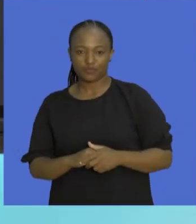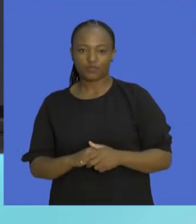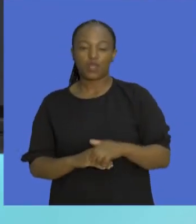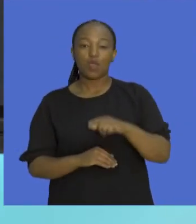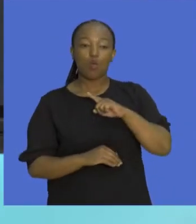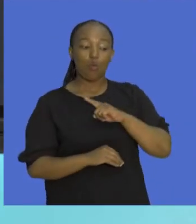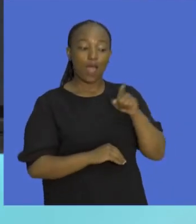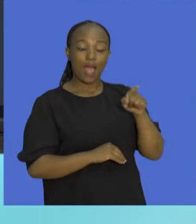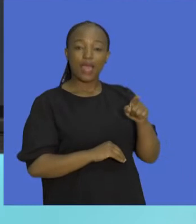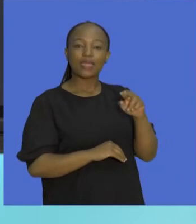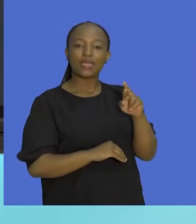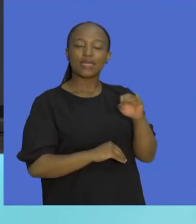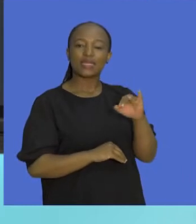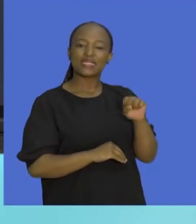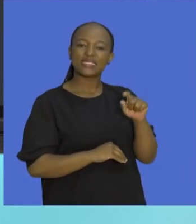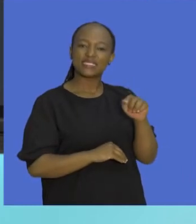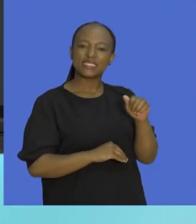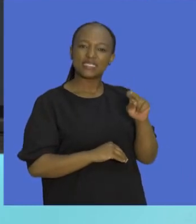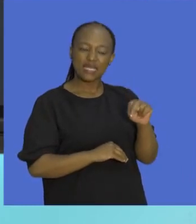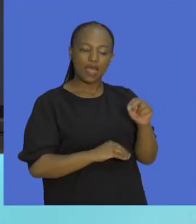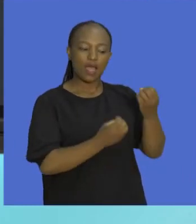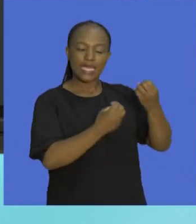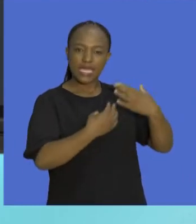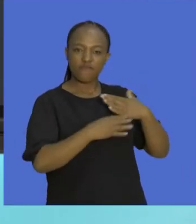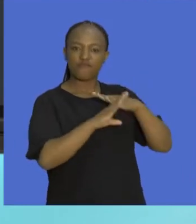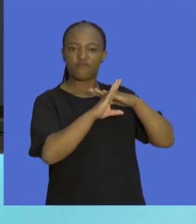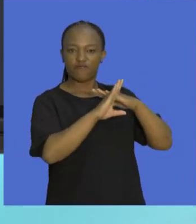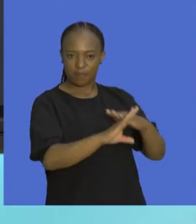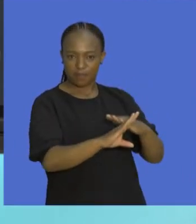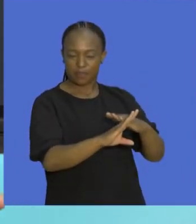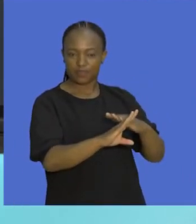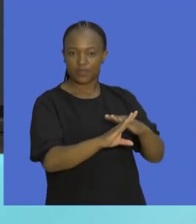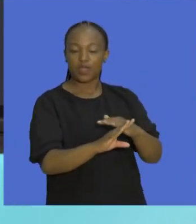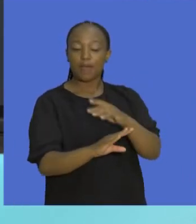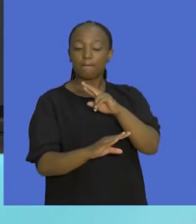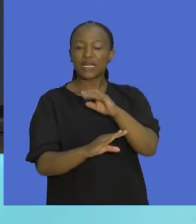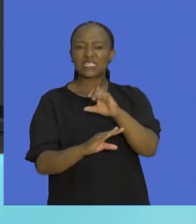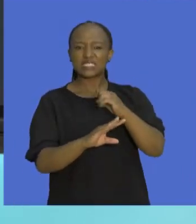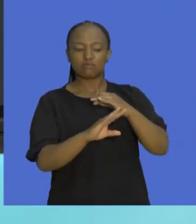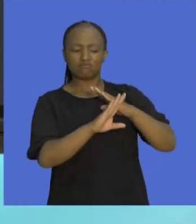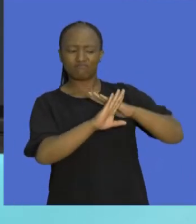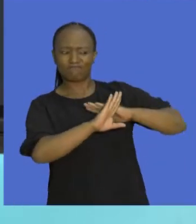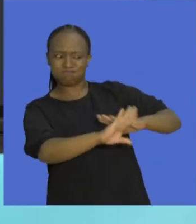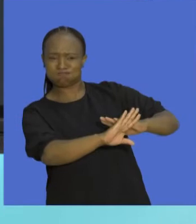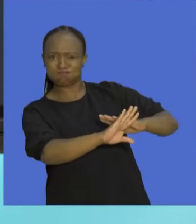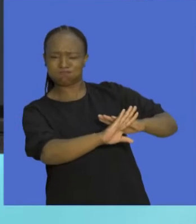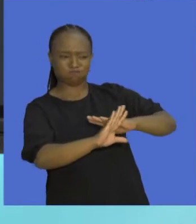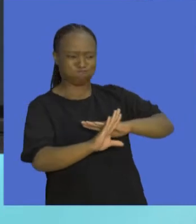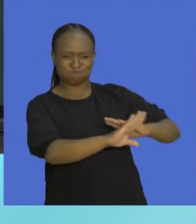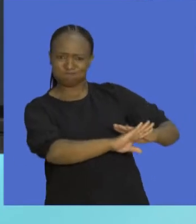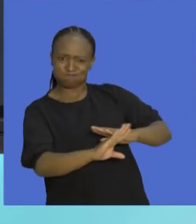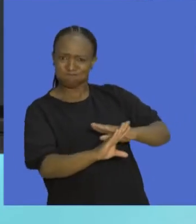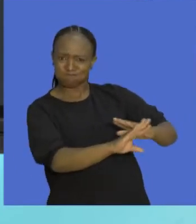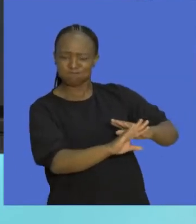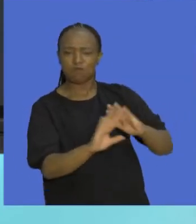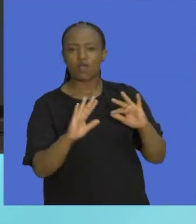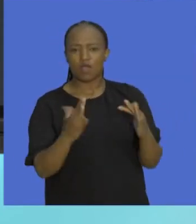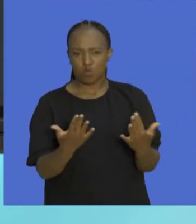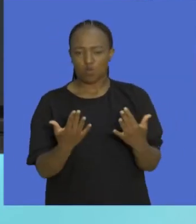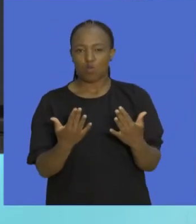a resistor is a device that offers resistance in a circuit. And resistance has to do with the opposition of flow of charge or